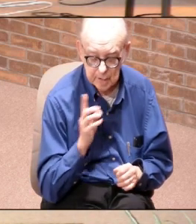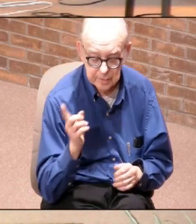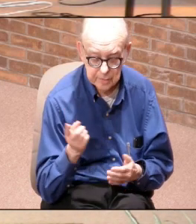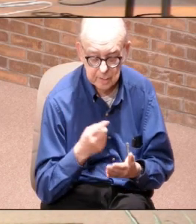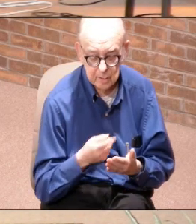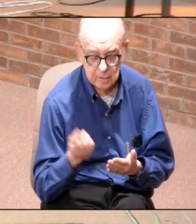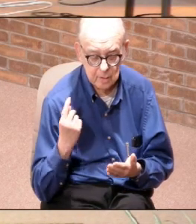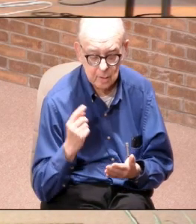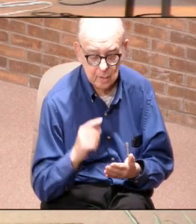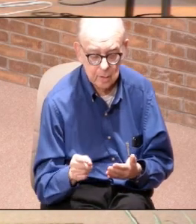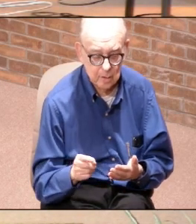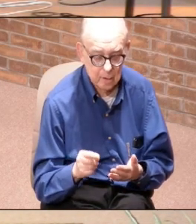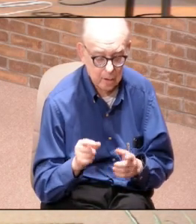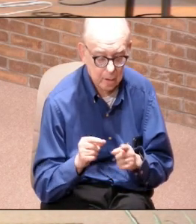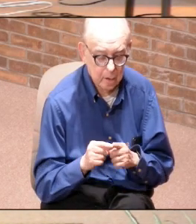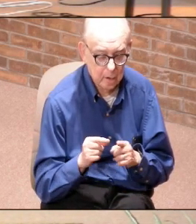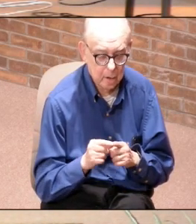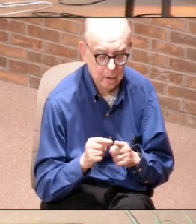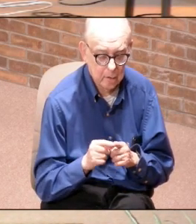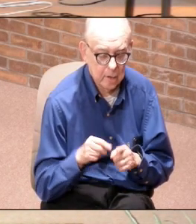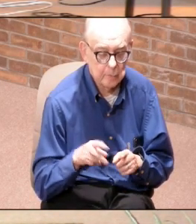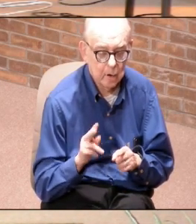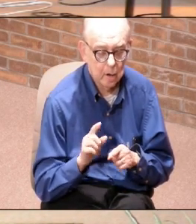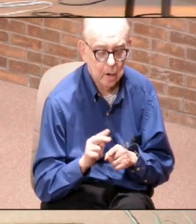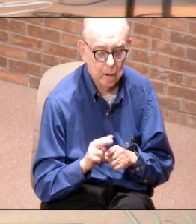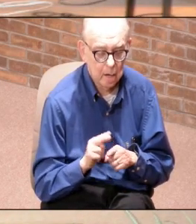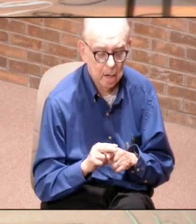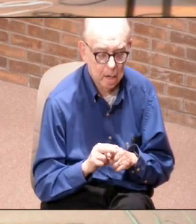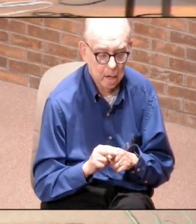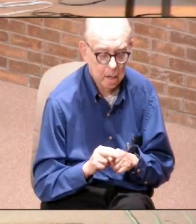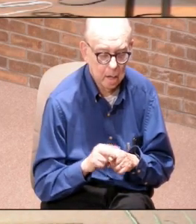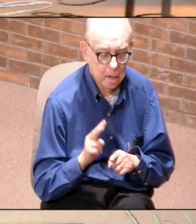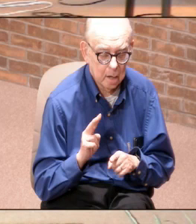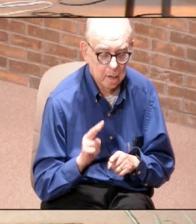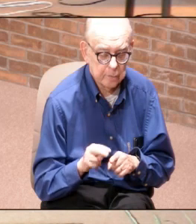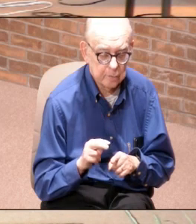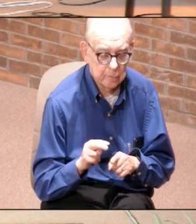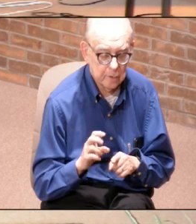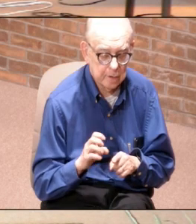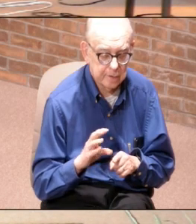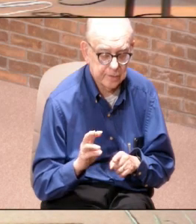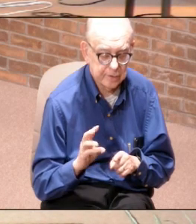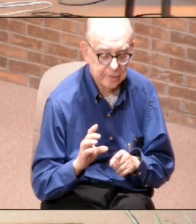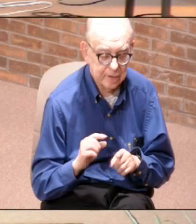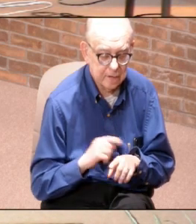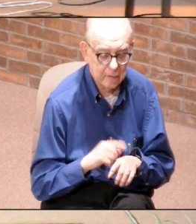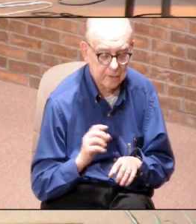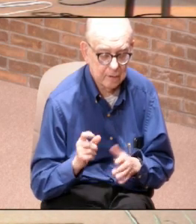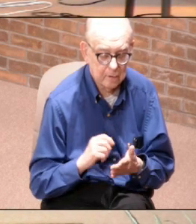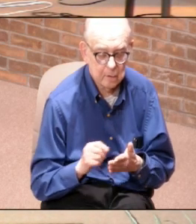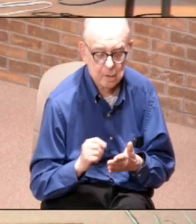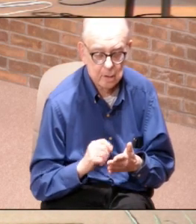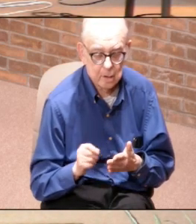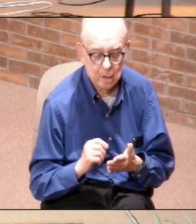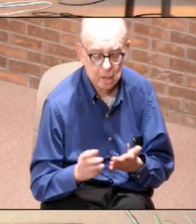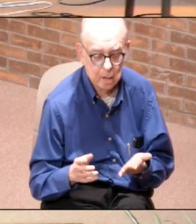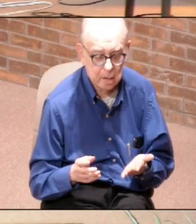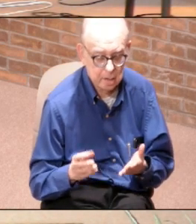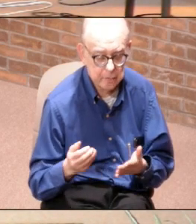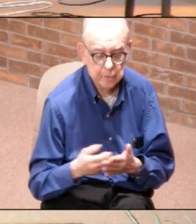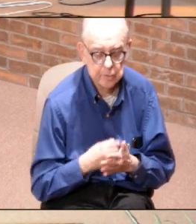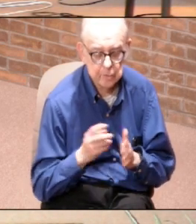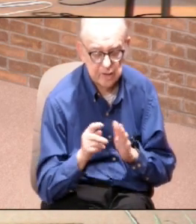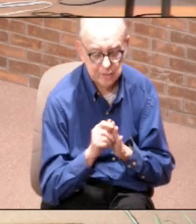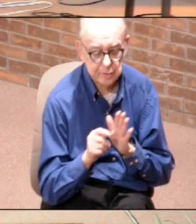week. There's this little word that Paul uses about 260 times in his writings in the New